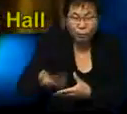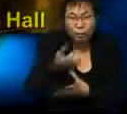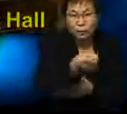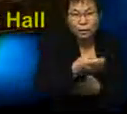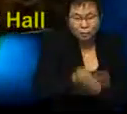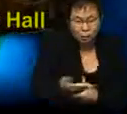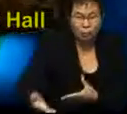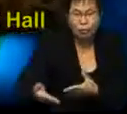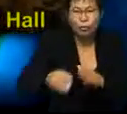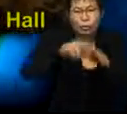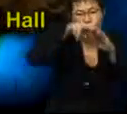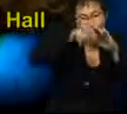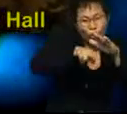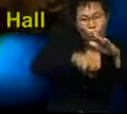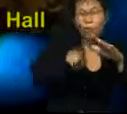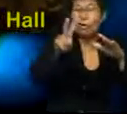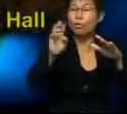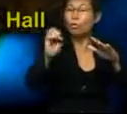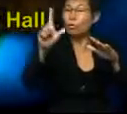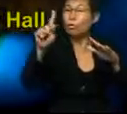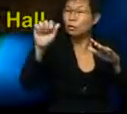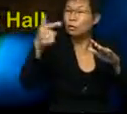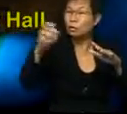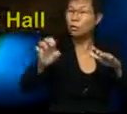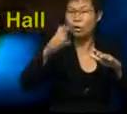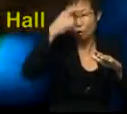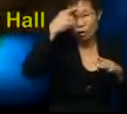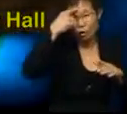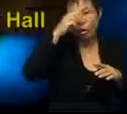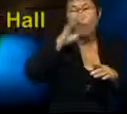or lower the voltage of an alternating current.